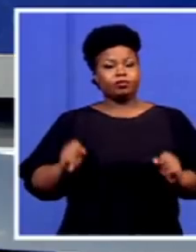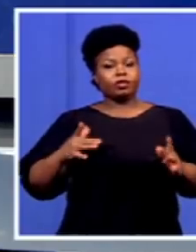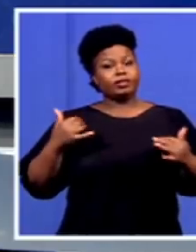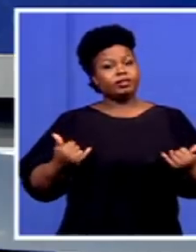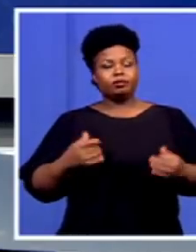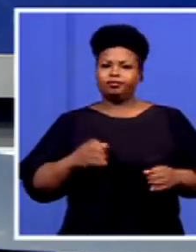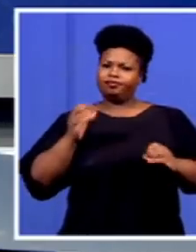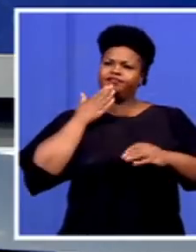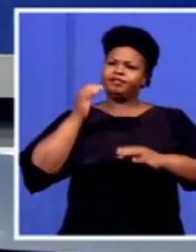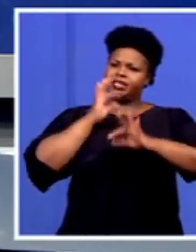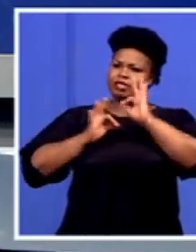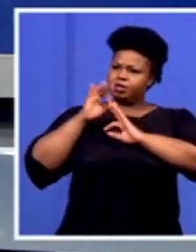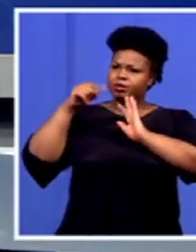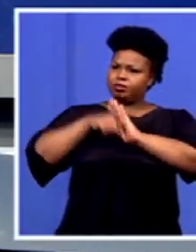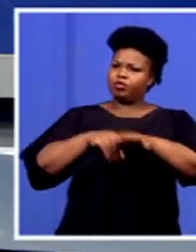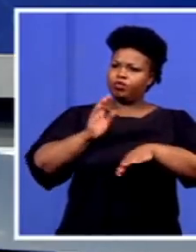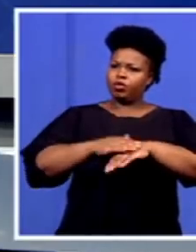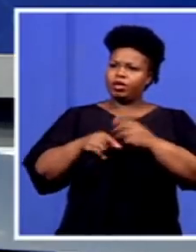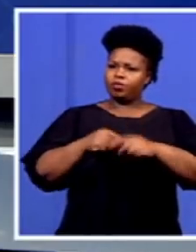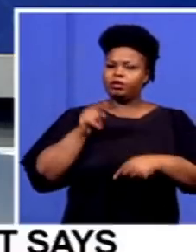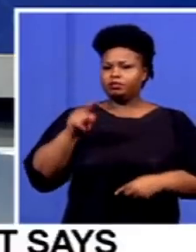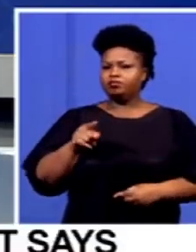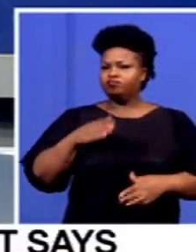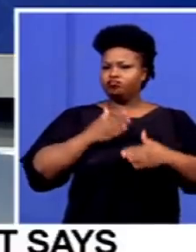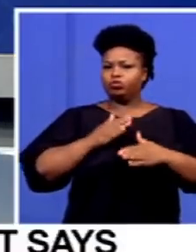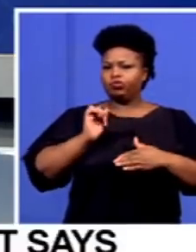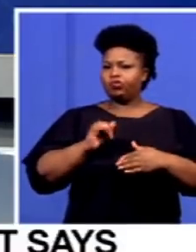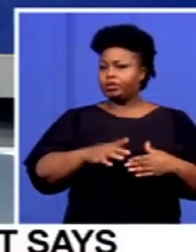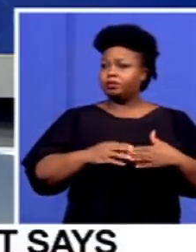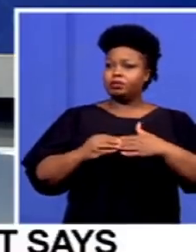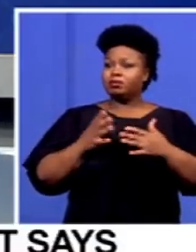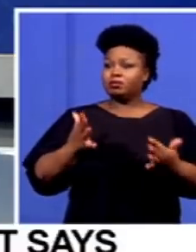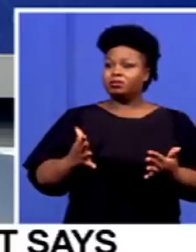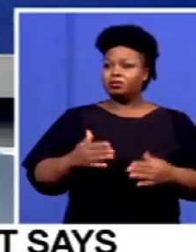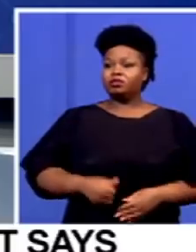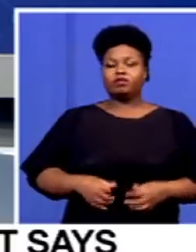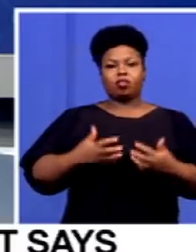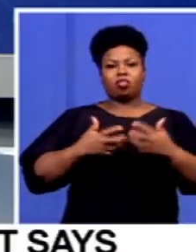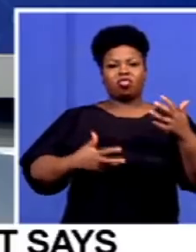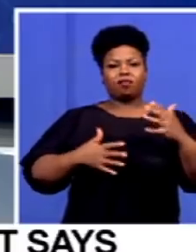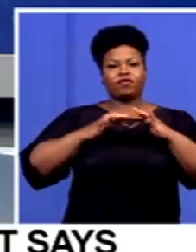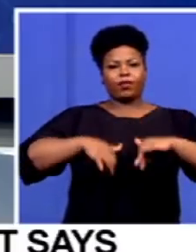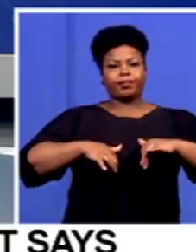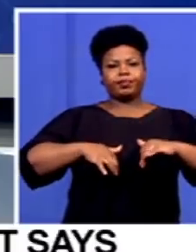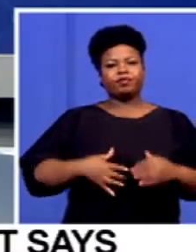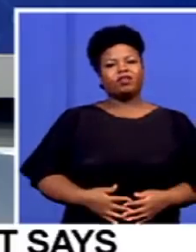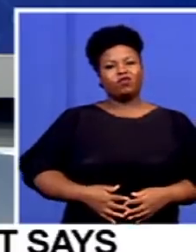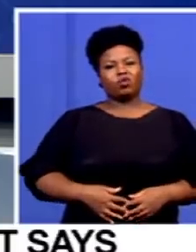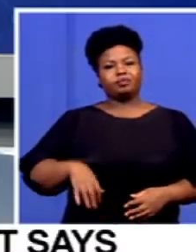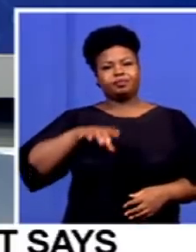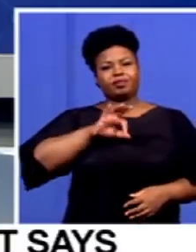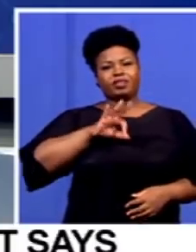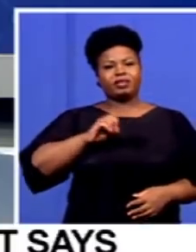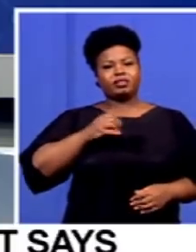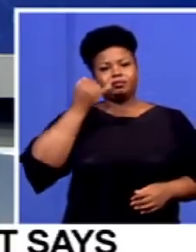tell us a little bit more about this sting operations that led to the dismantling of these 30